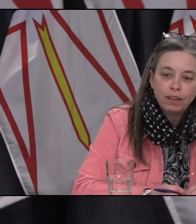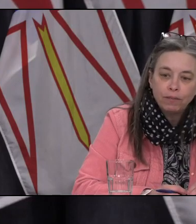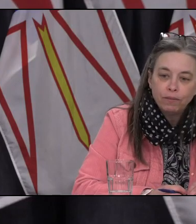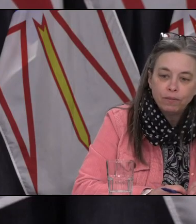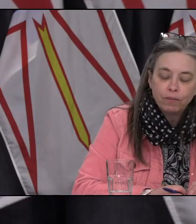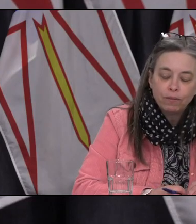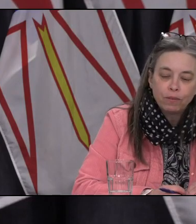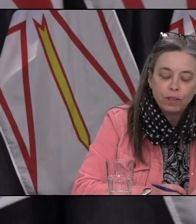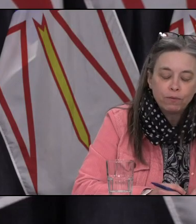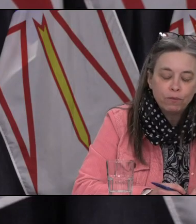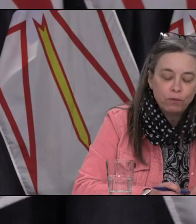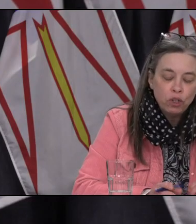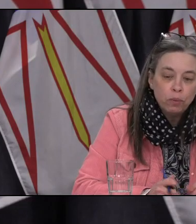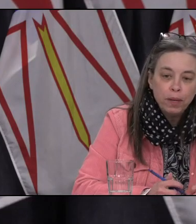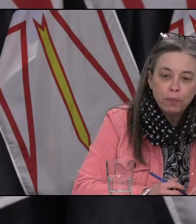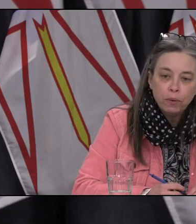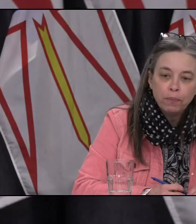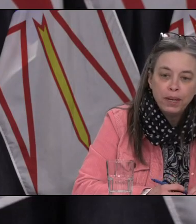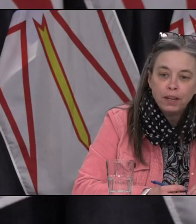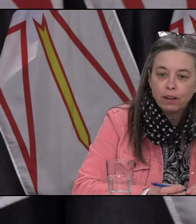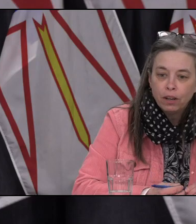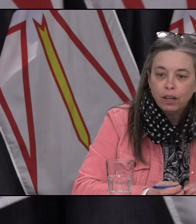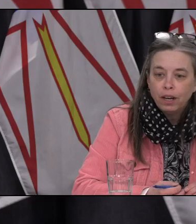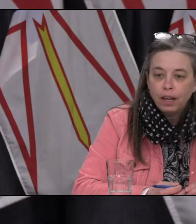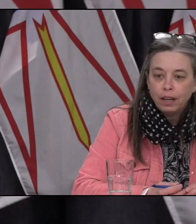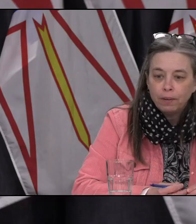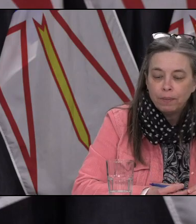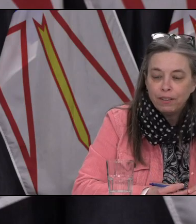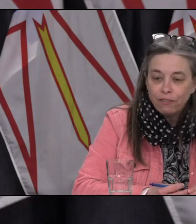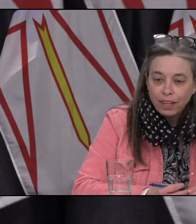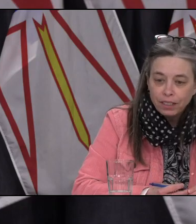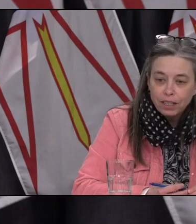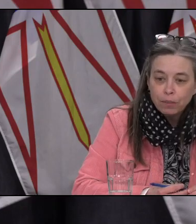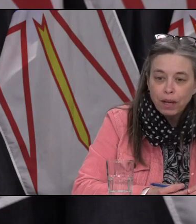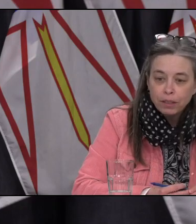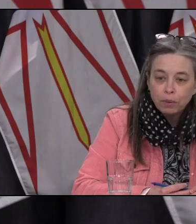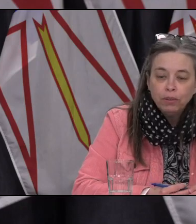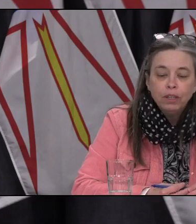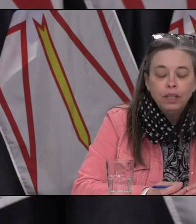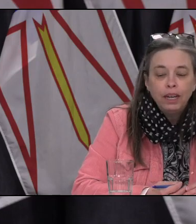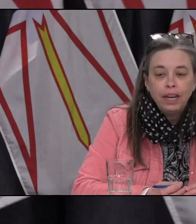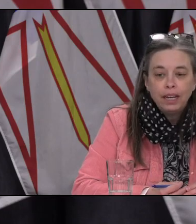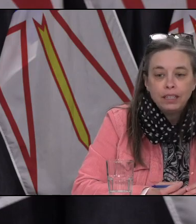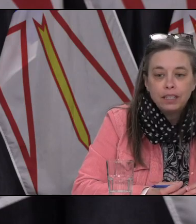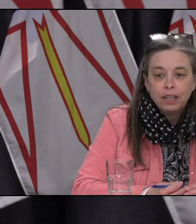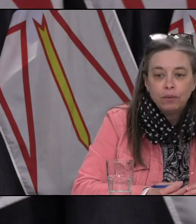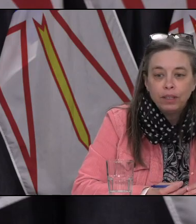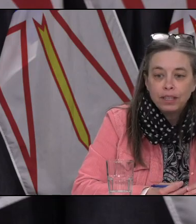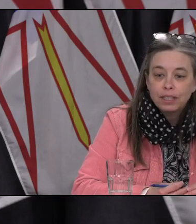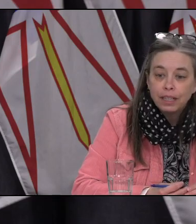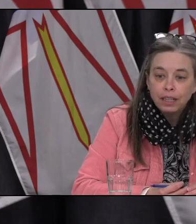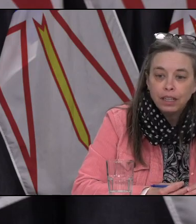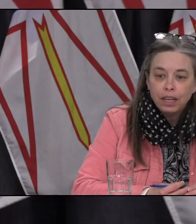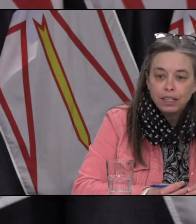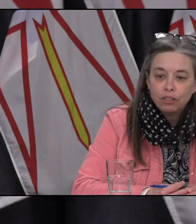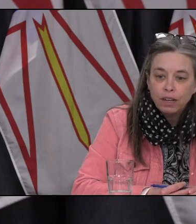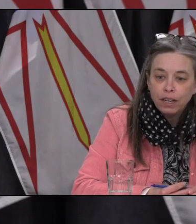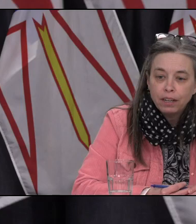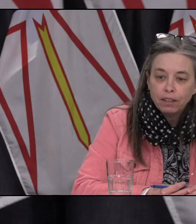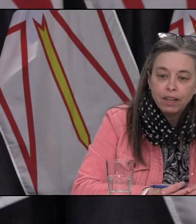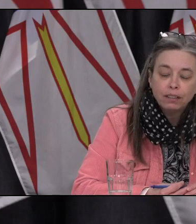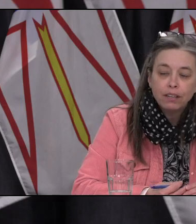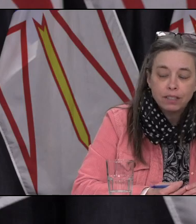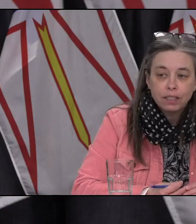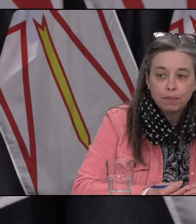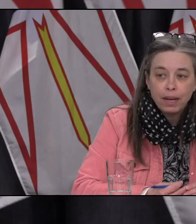as few people being infected as possible, and with as little strain